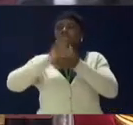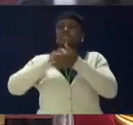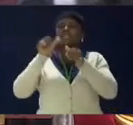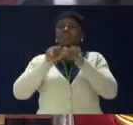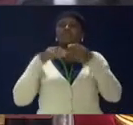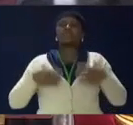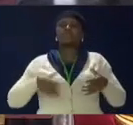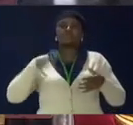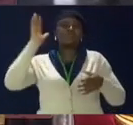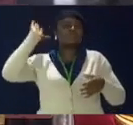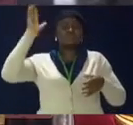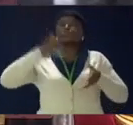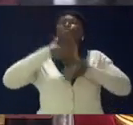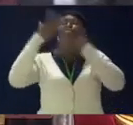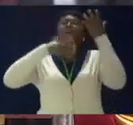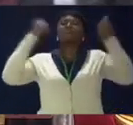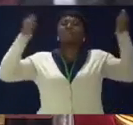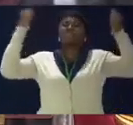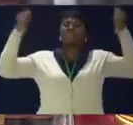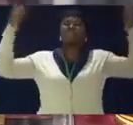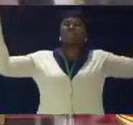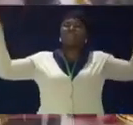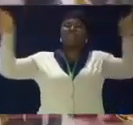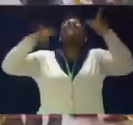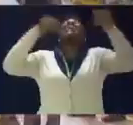And I see.